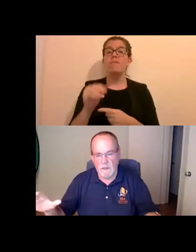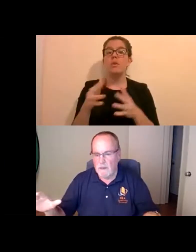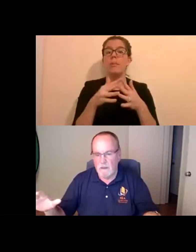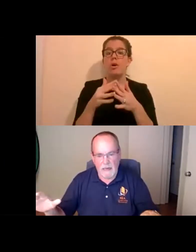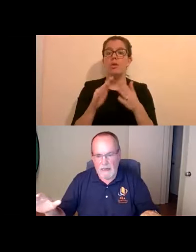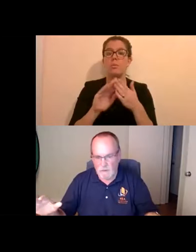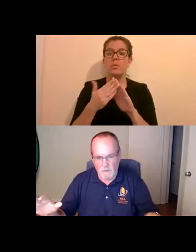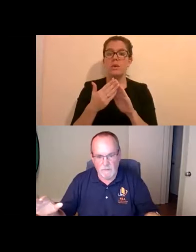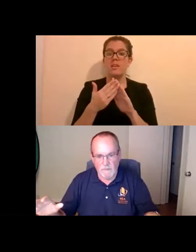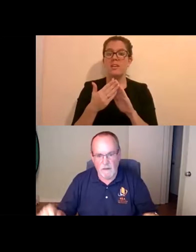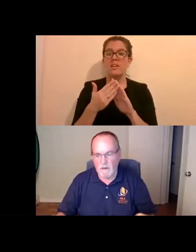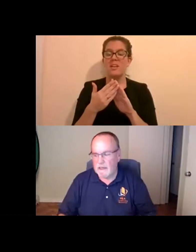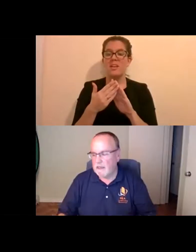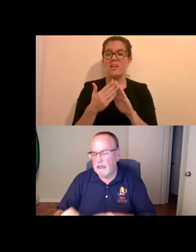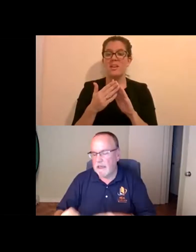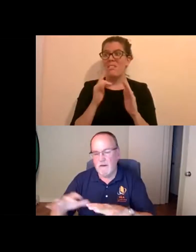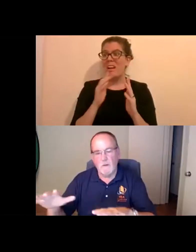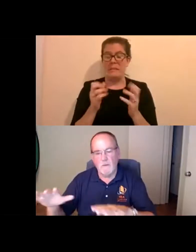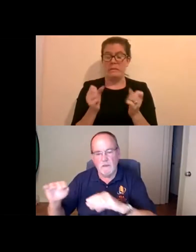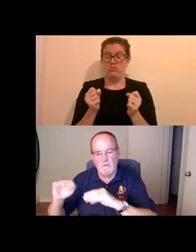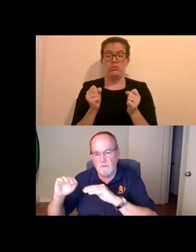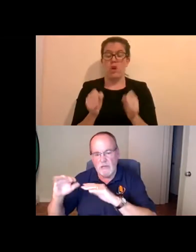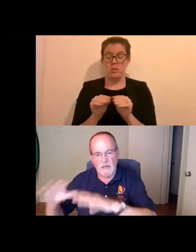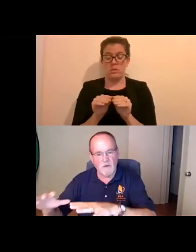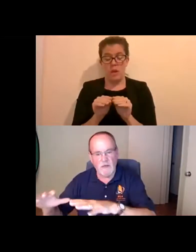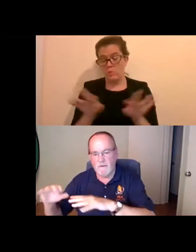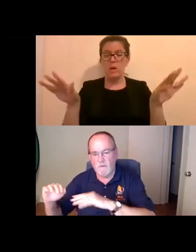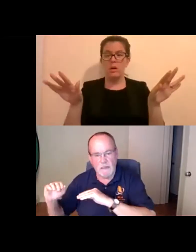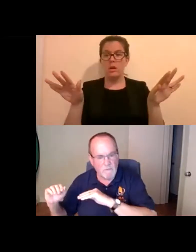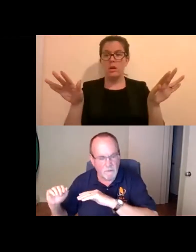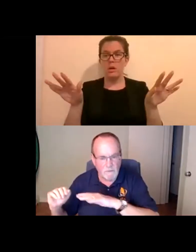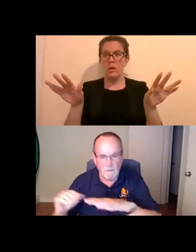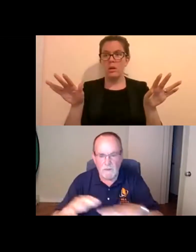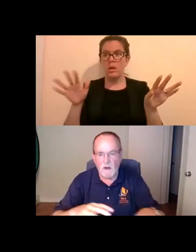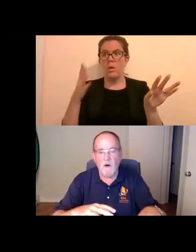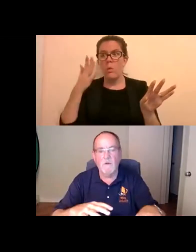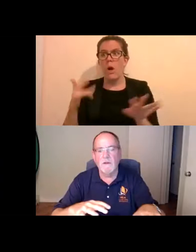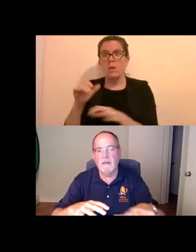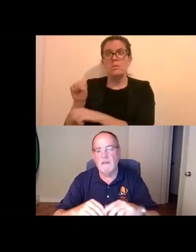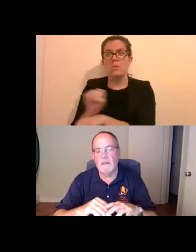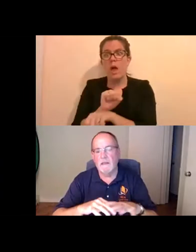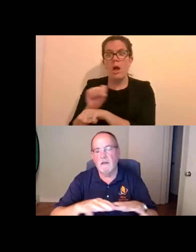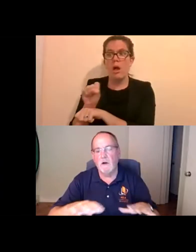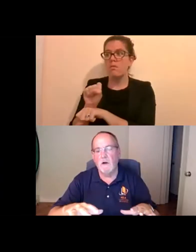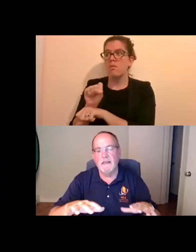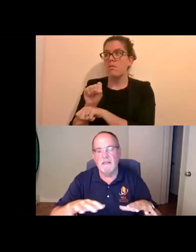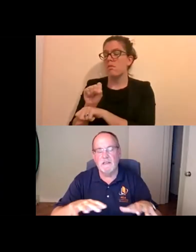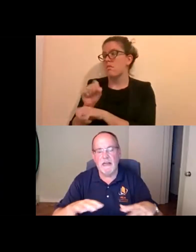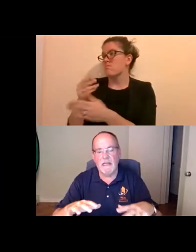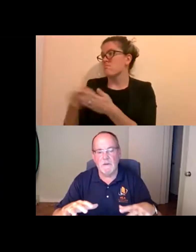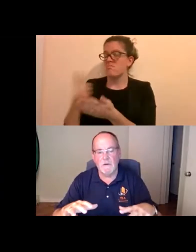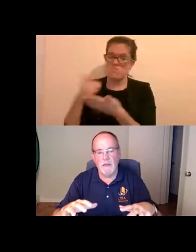terrible diaspora. They came from chattel slavery and from the horrible things that occurred in